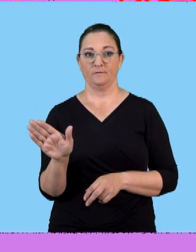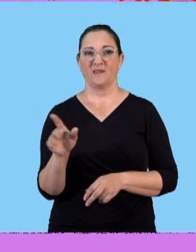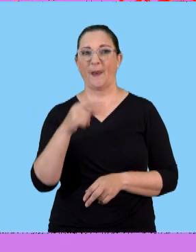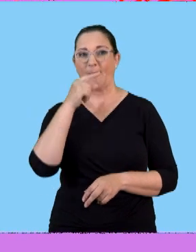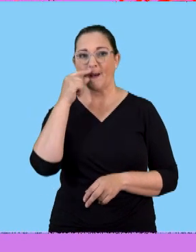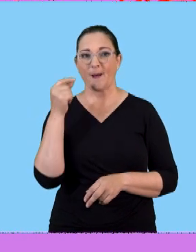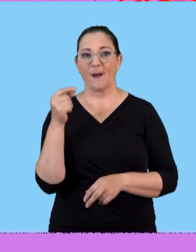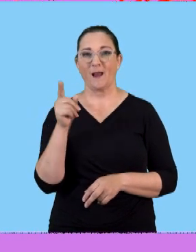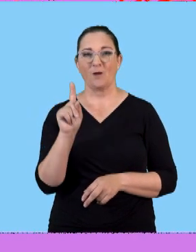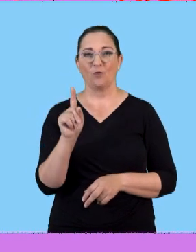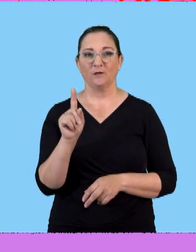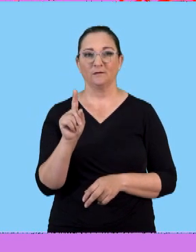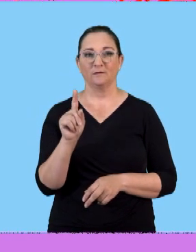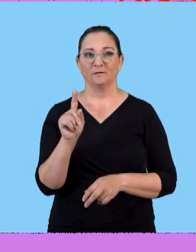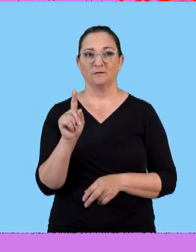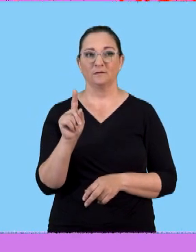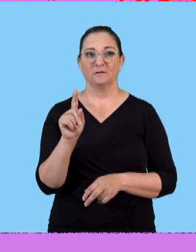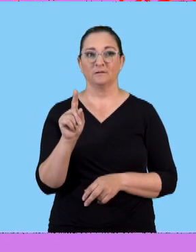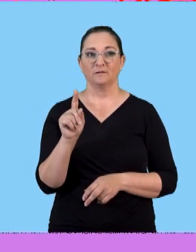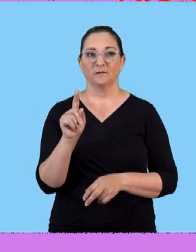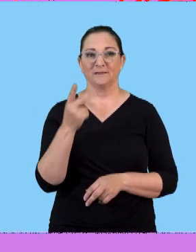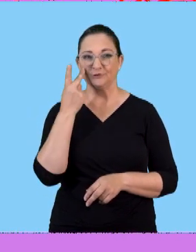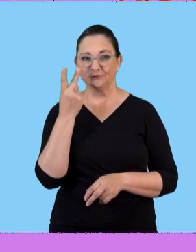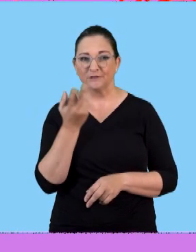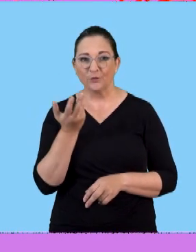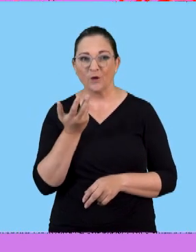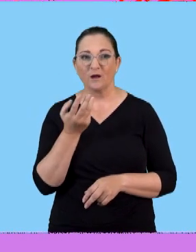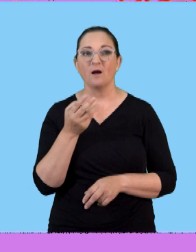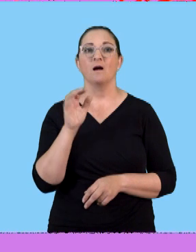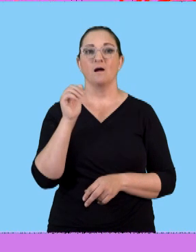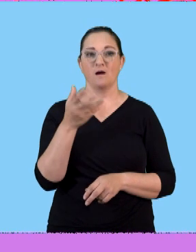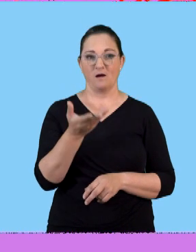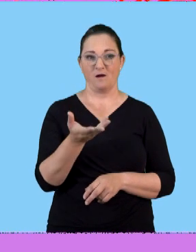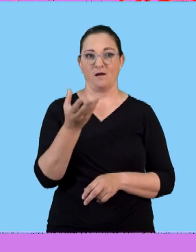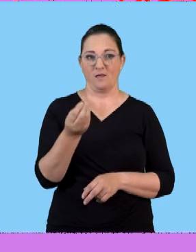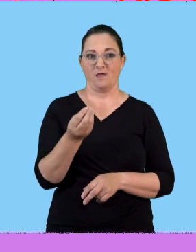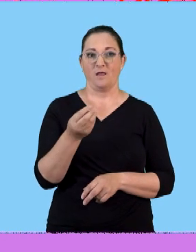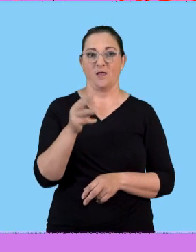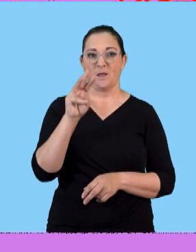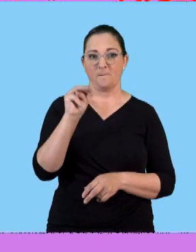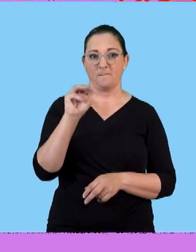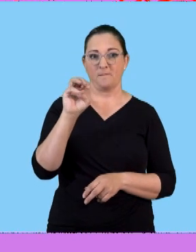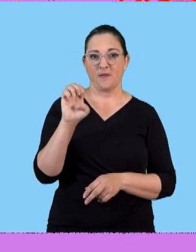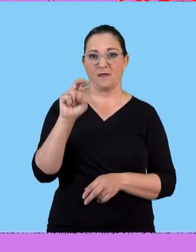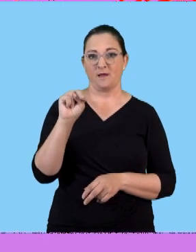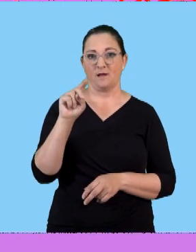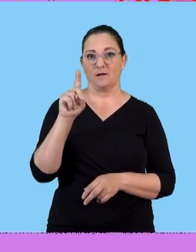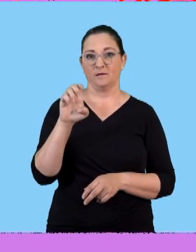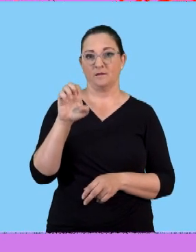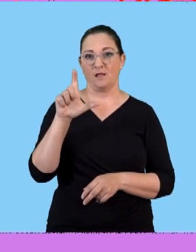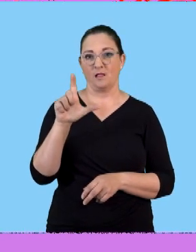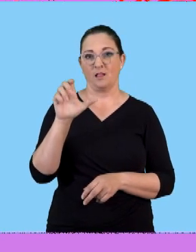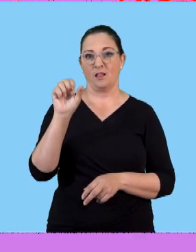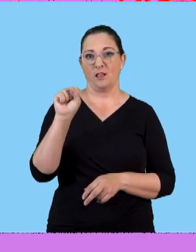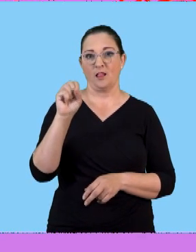right into, what's the name of this street now? Can you see? This is this one here. So that is Mendelssohn.